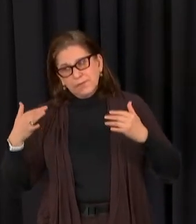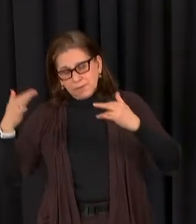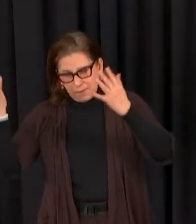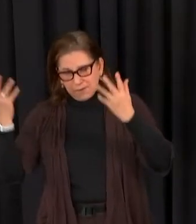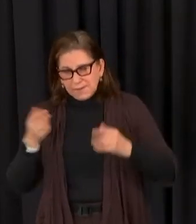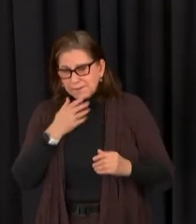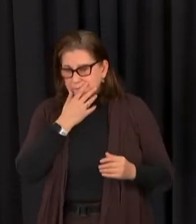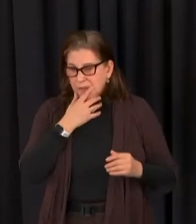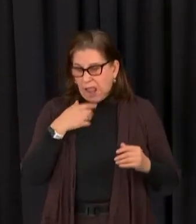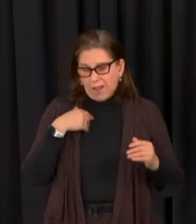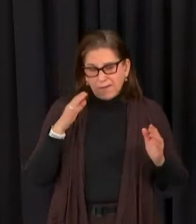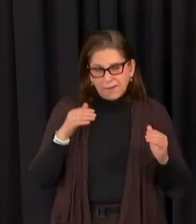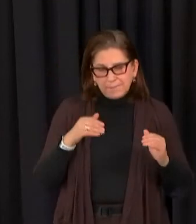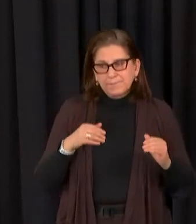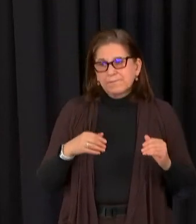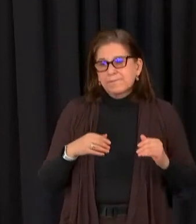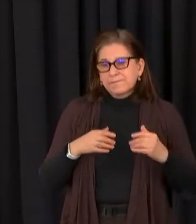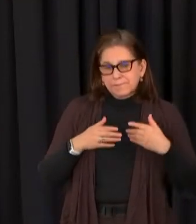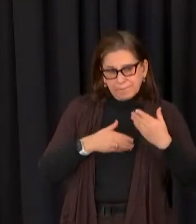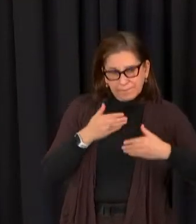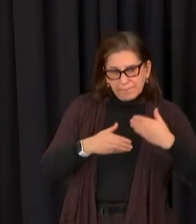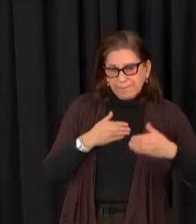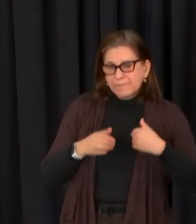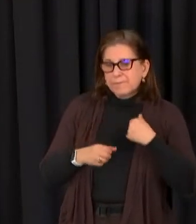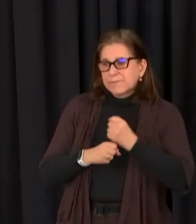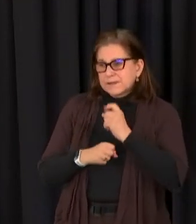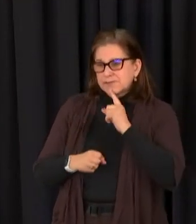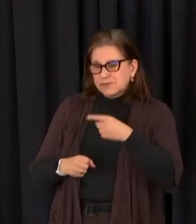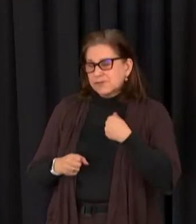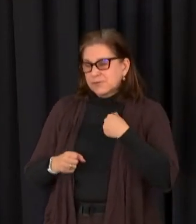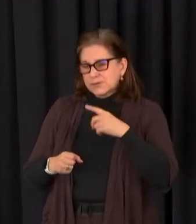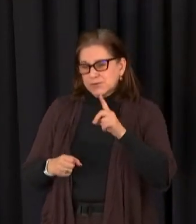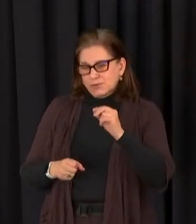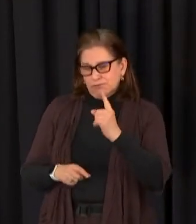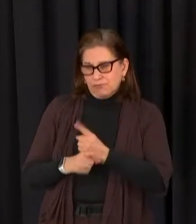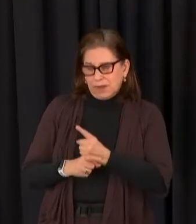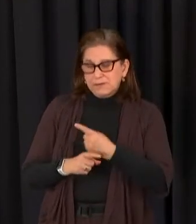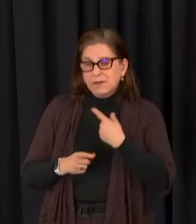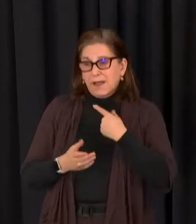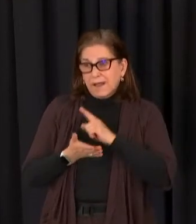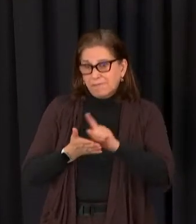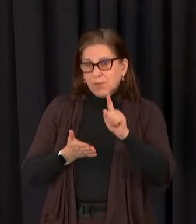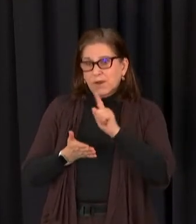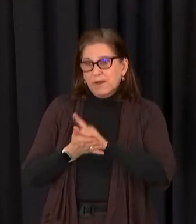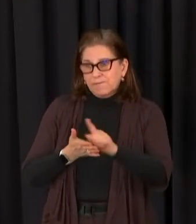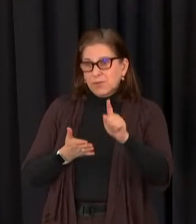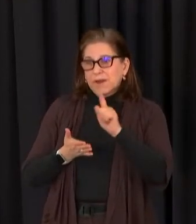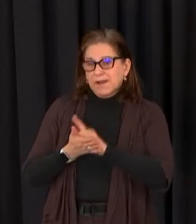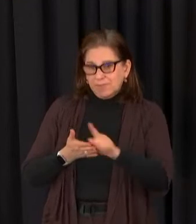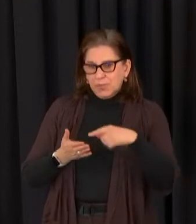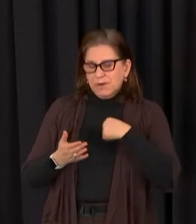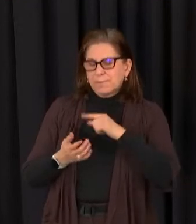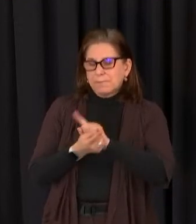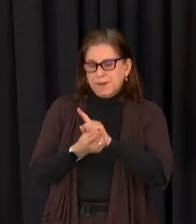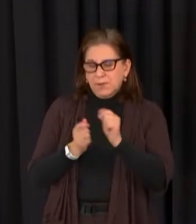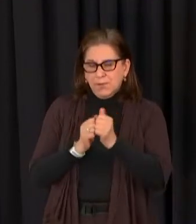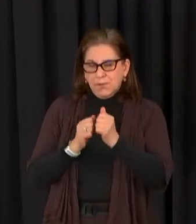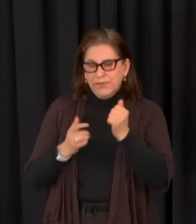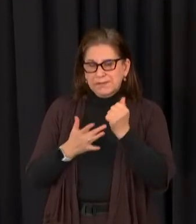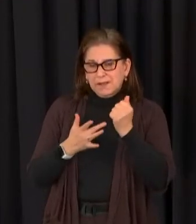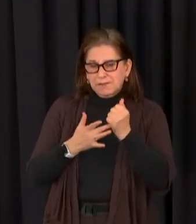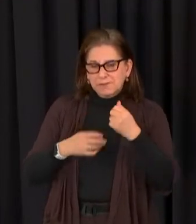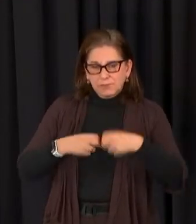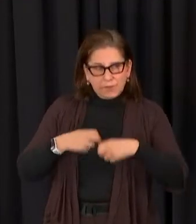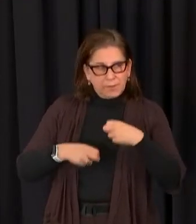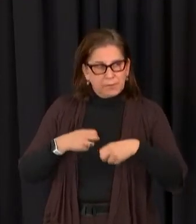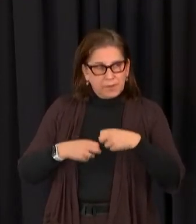hopefully ensuring that they won't have to encounter it week after week. So if you're asking me this week, is there not going to be a